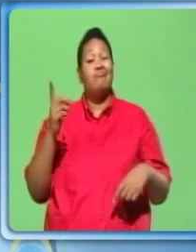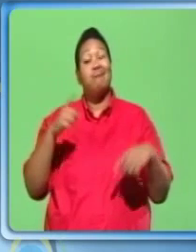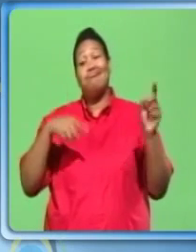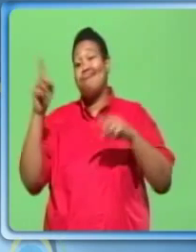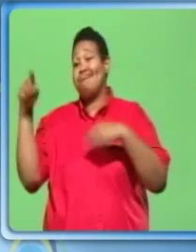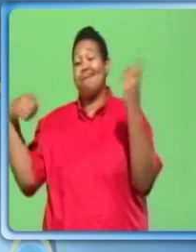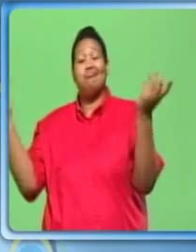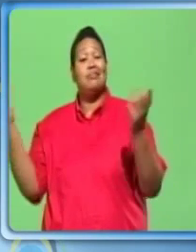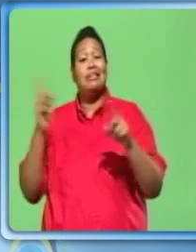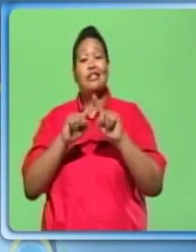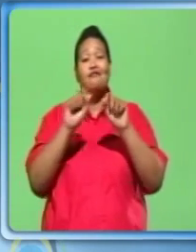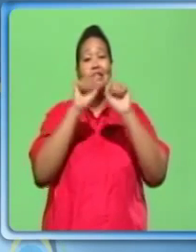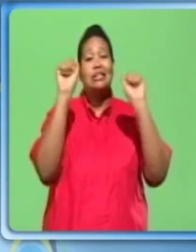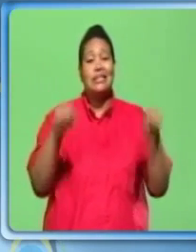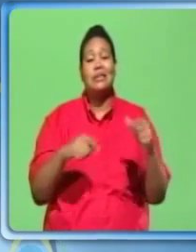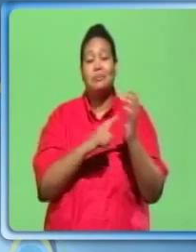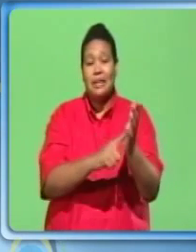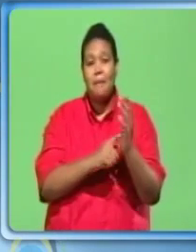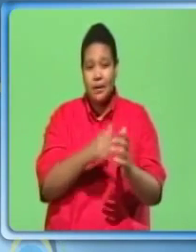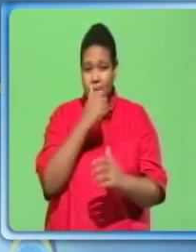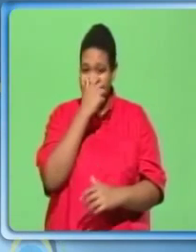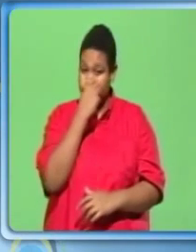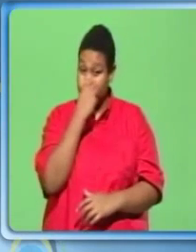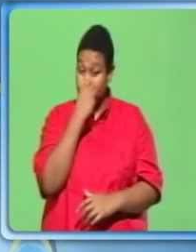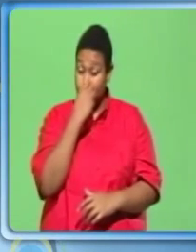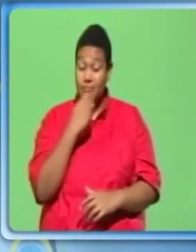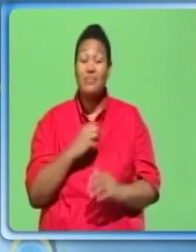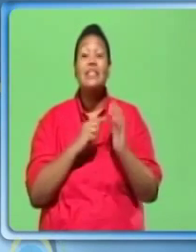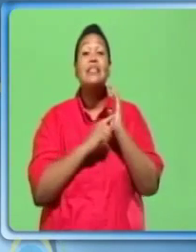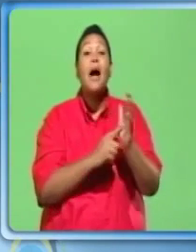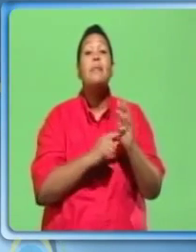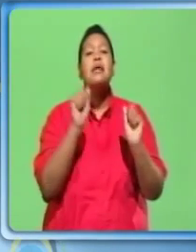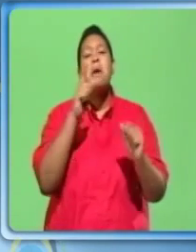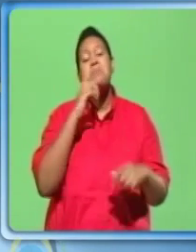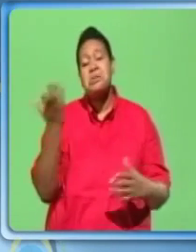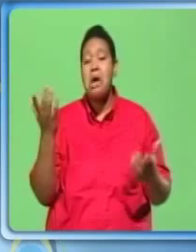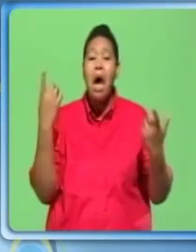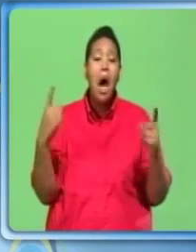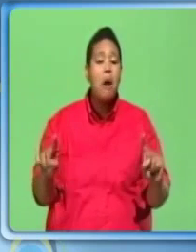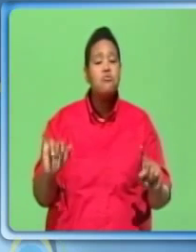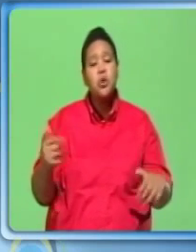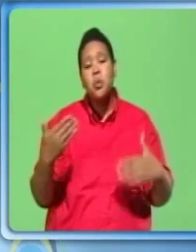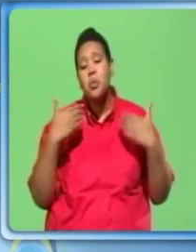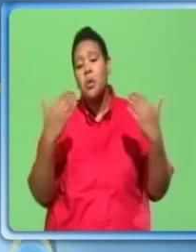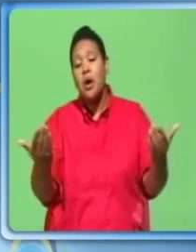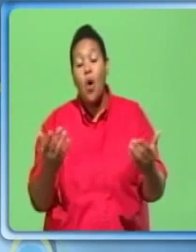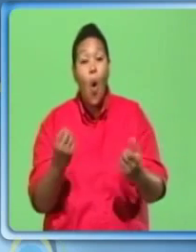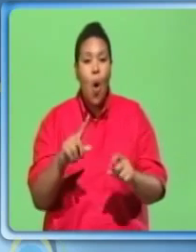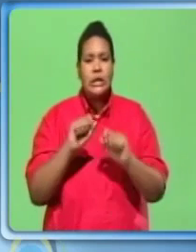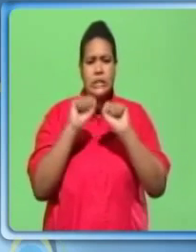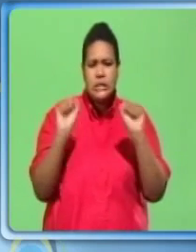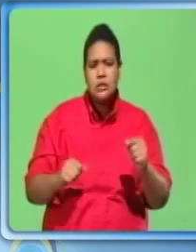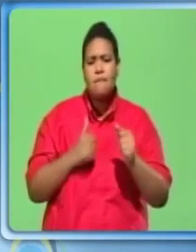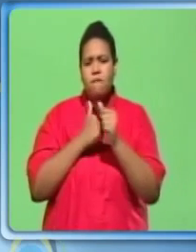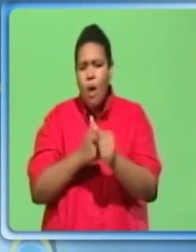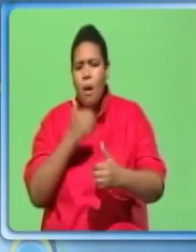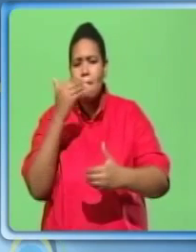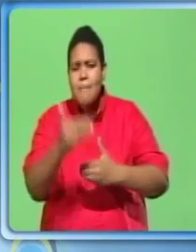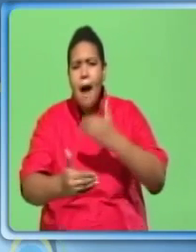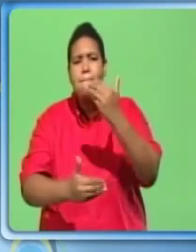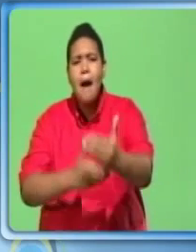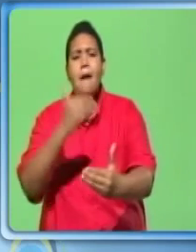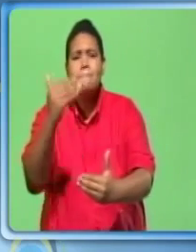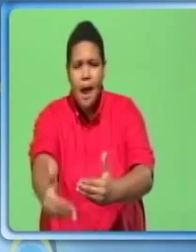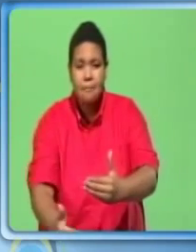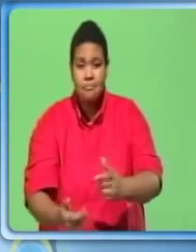sampling. Sampling may either be random or systematic. From the samples